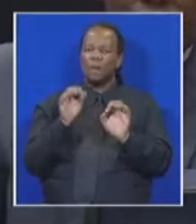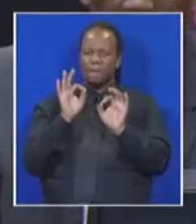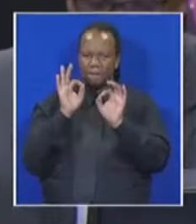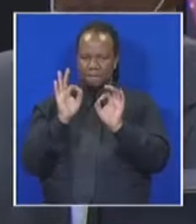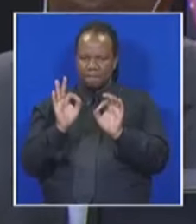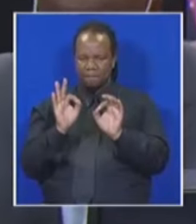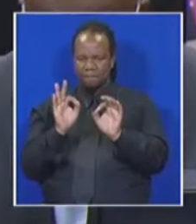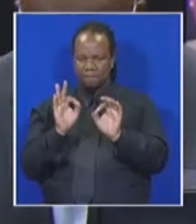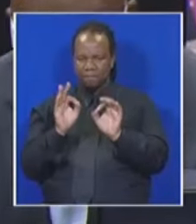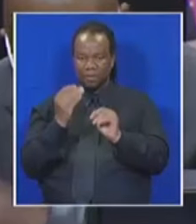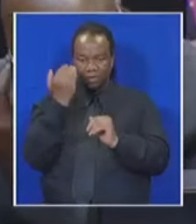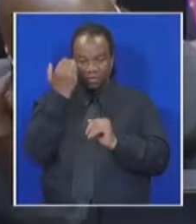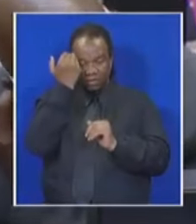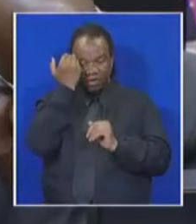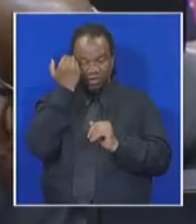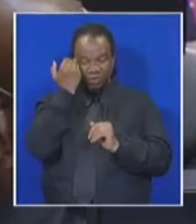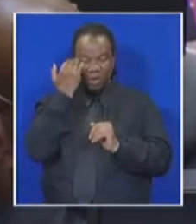matter.